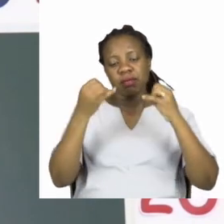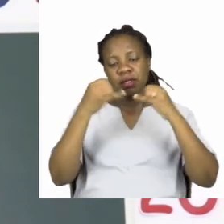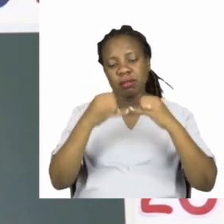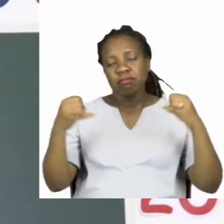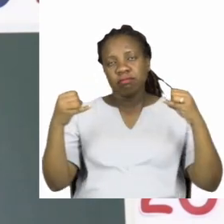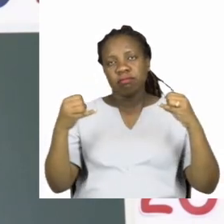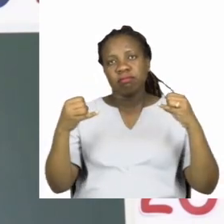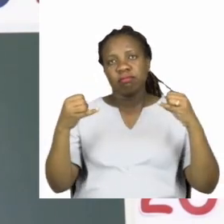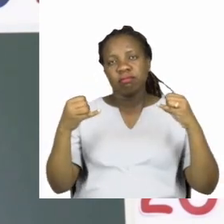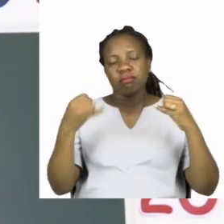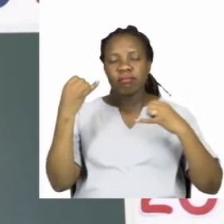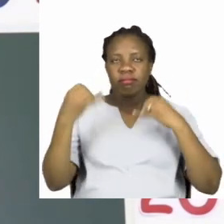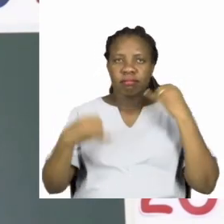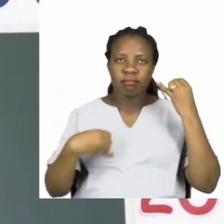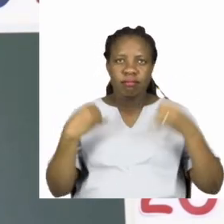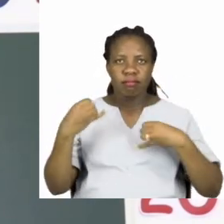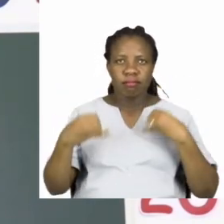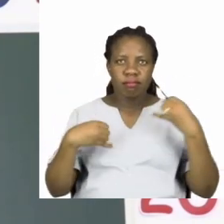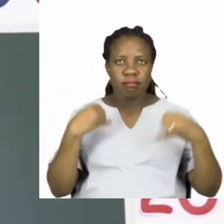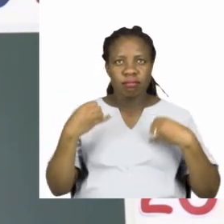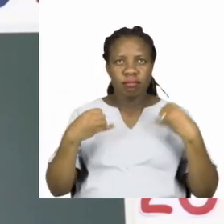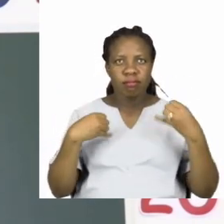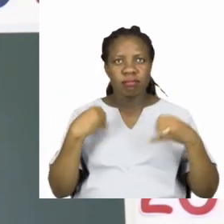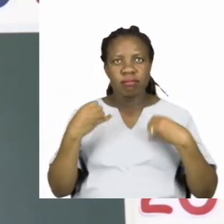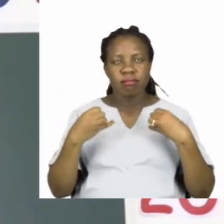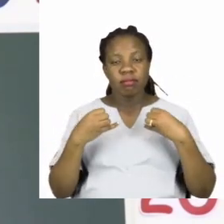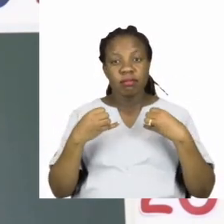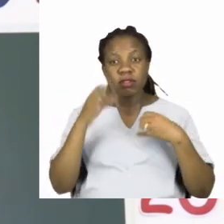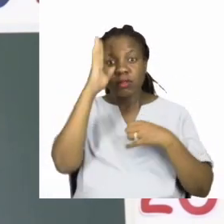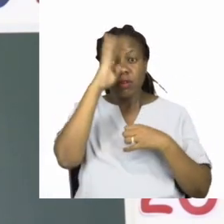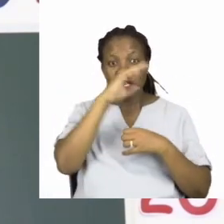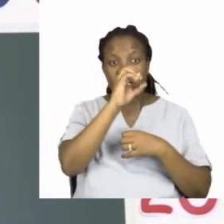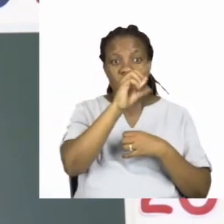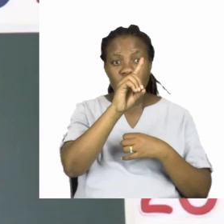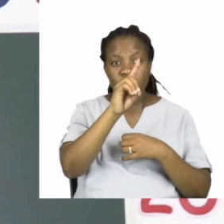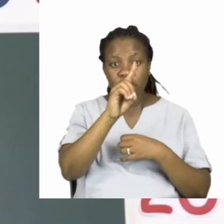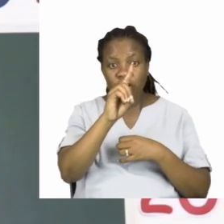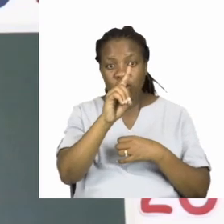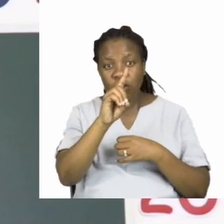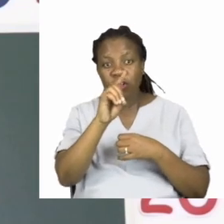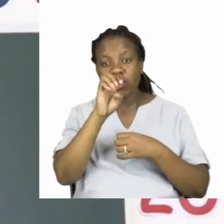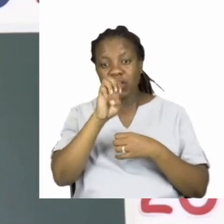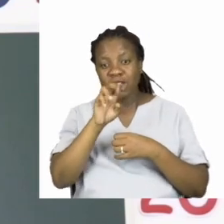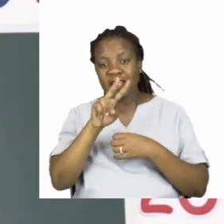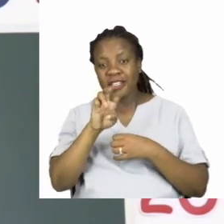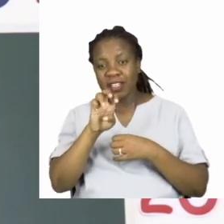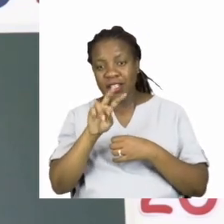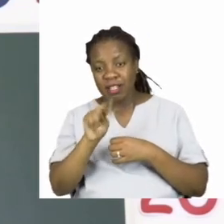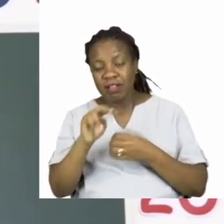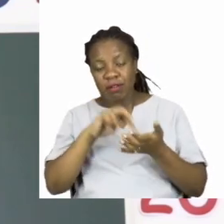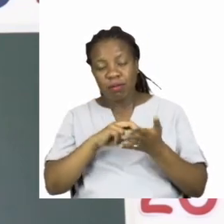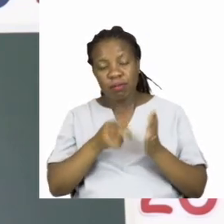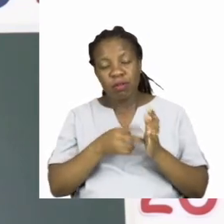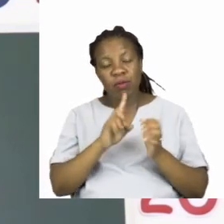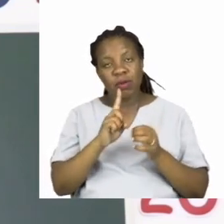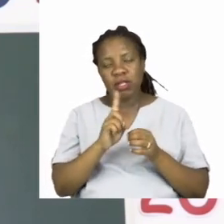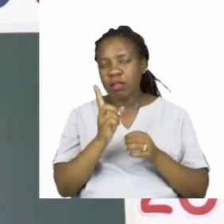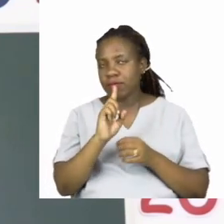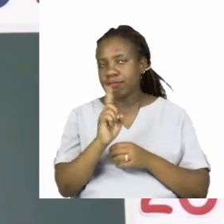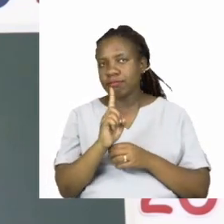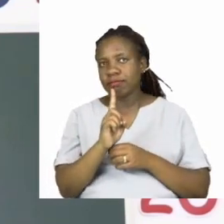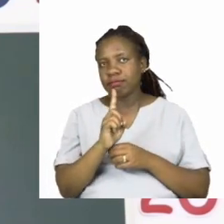all your numbers. Don't forget what odd is and what even is as well. I'll see you when you're done after the advert